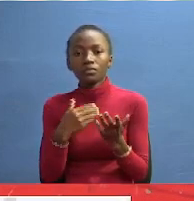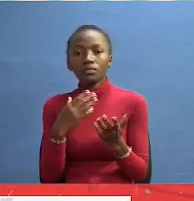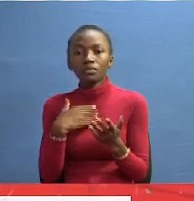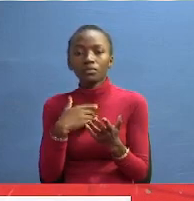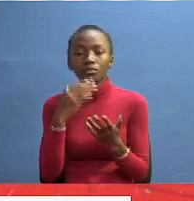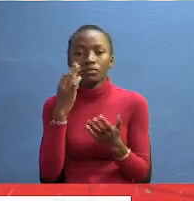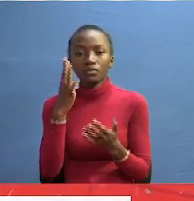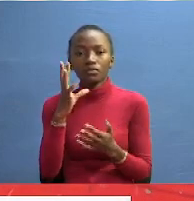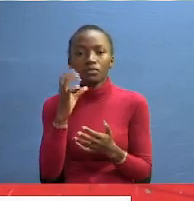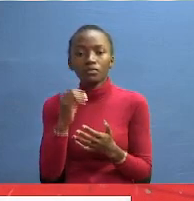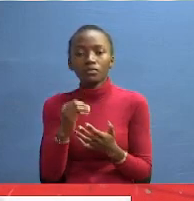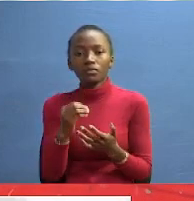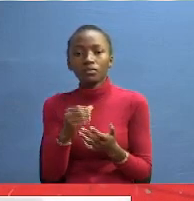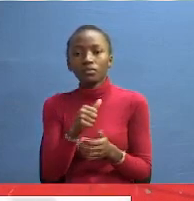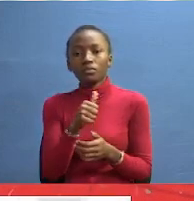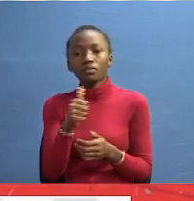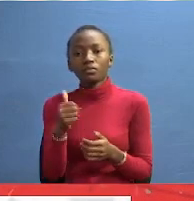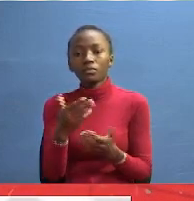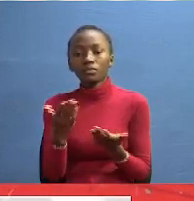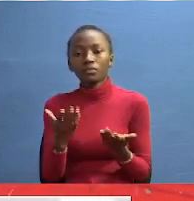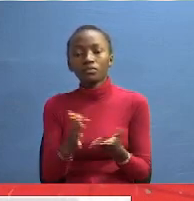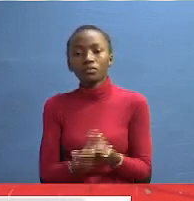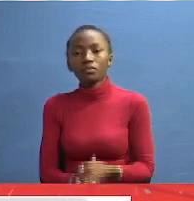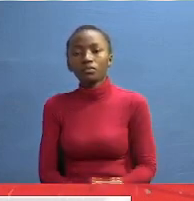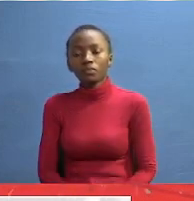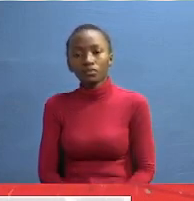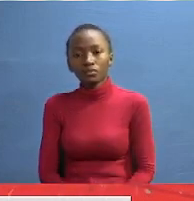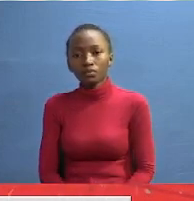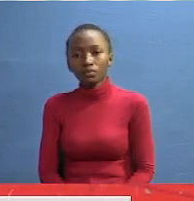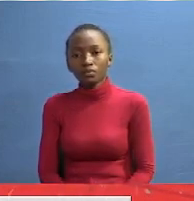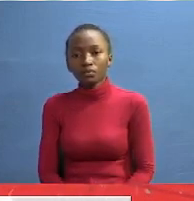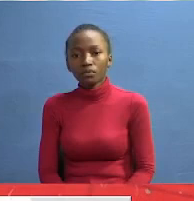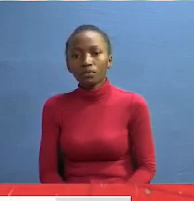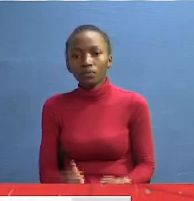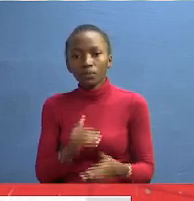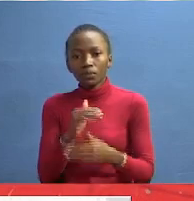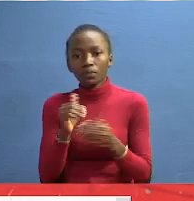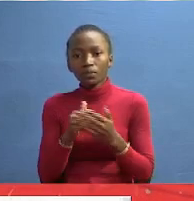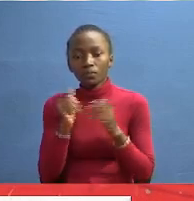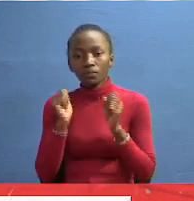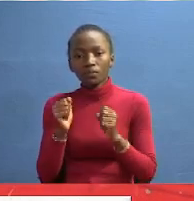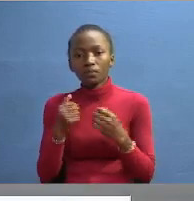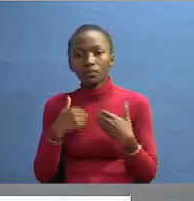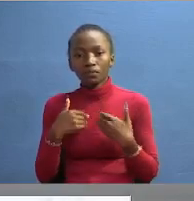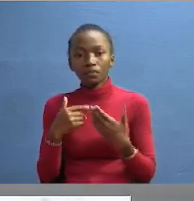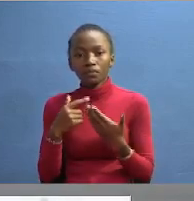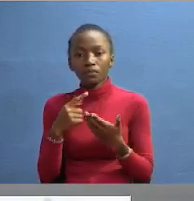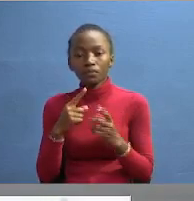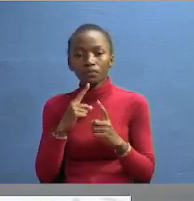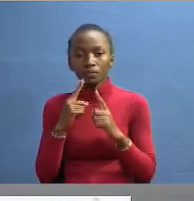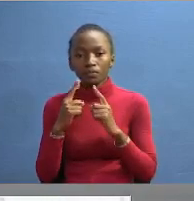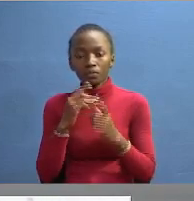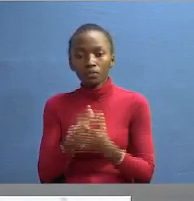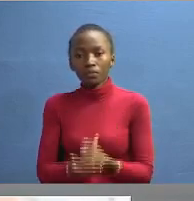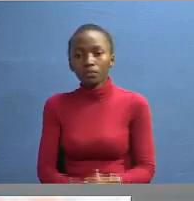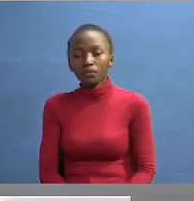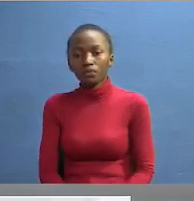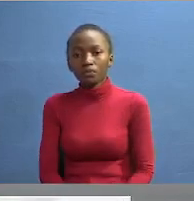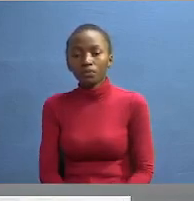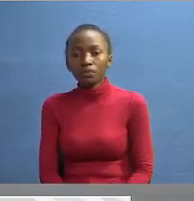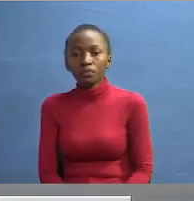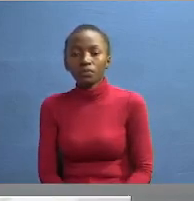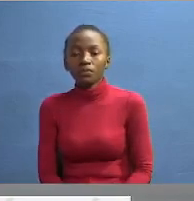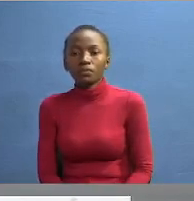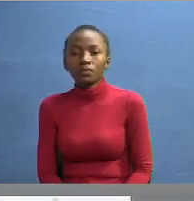is happening with the rest? Right. Yeah. So I think all of them should be able to be brought on board. All right, and maybe borrowing from what you